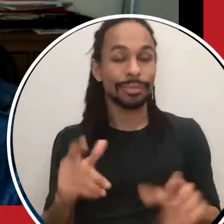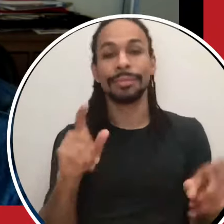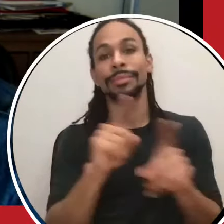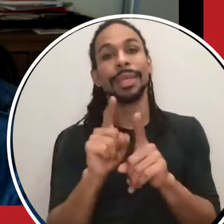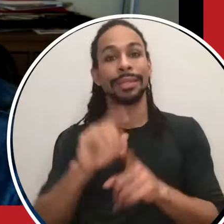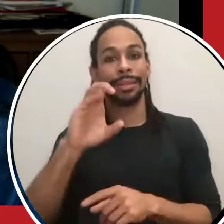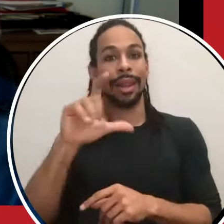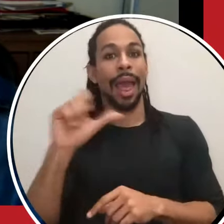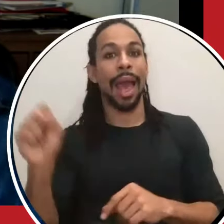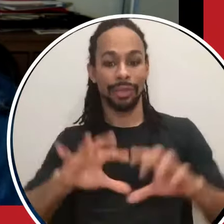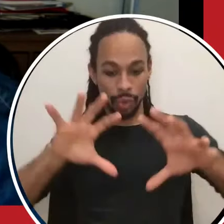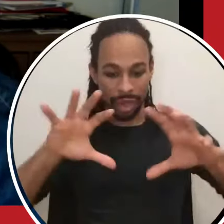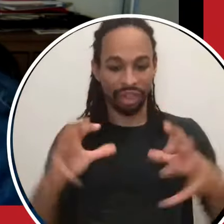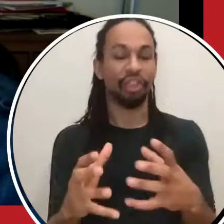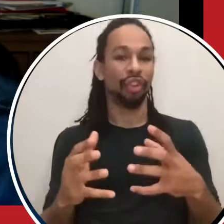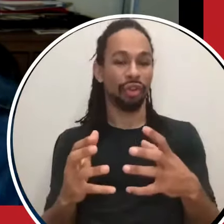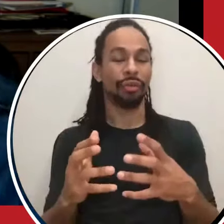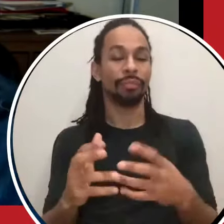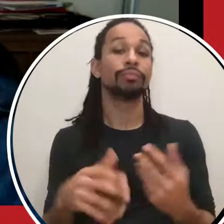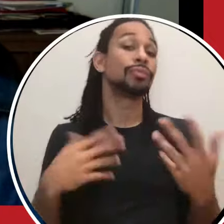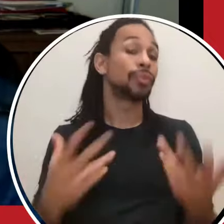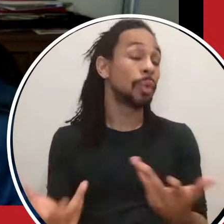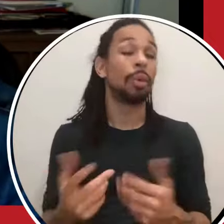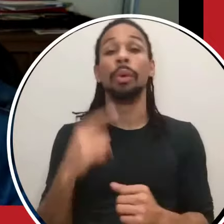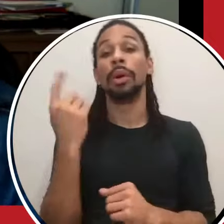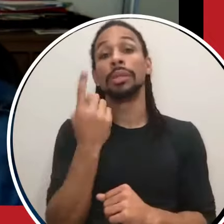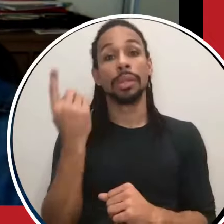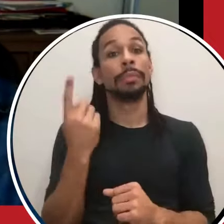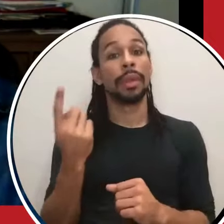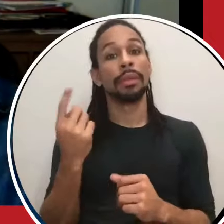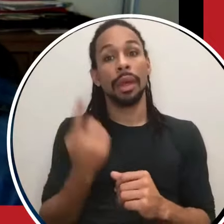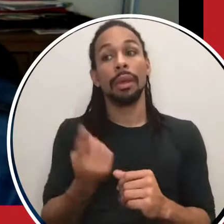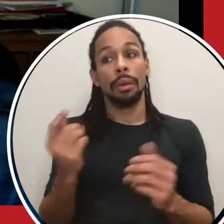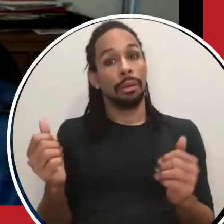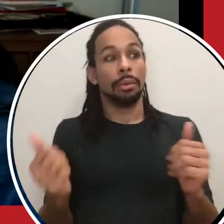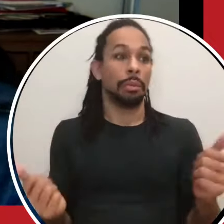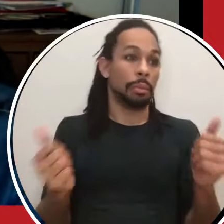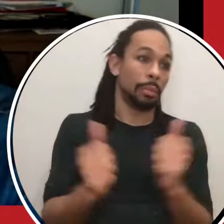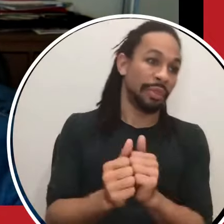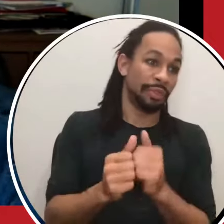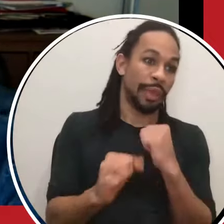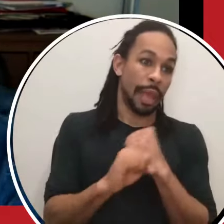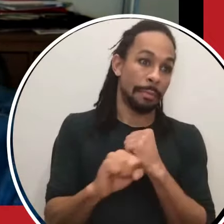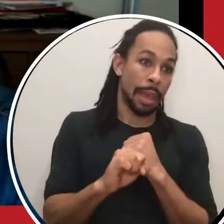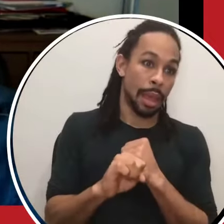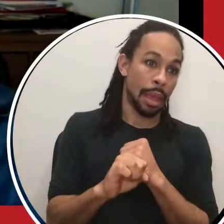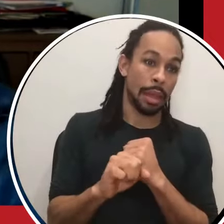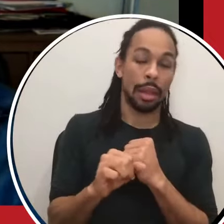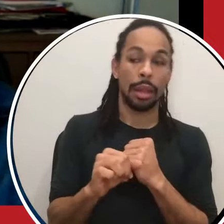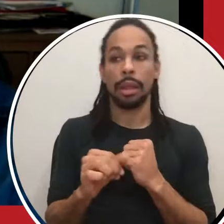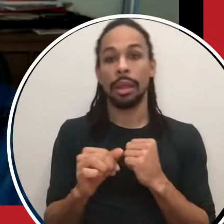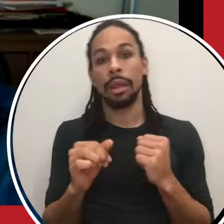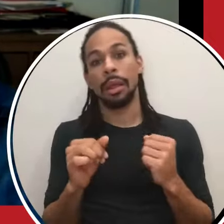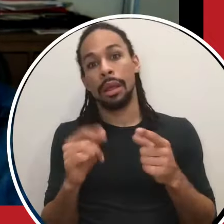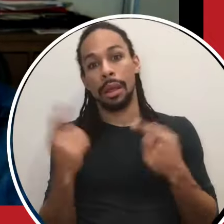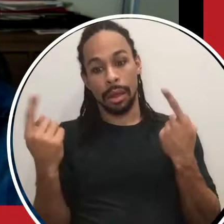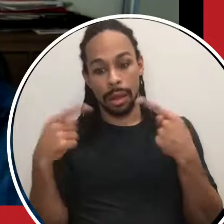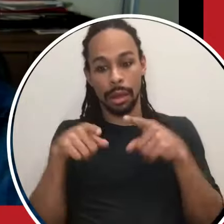So one of the big things that's been going on alongside the campaign and after, is we have our 100K